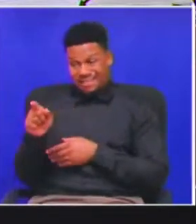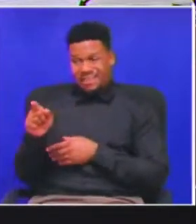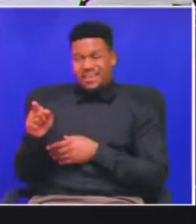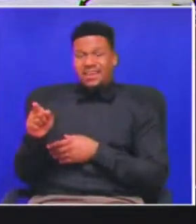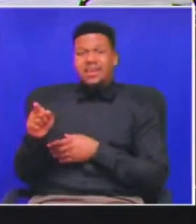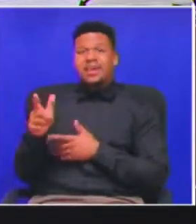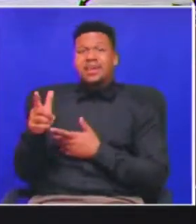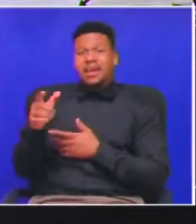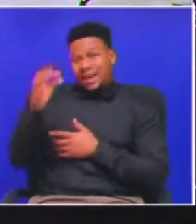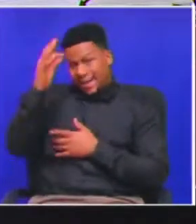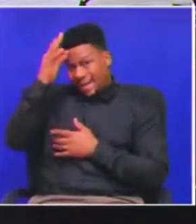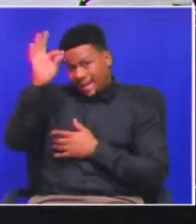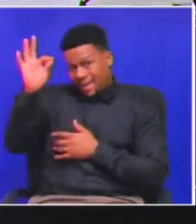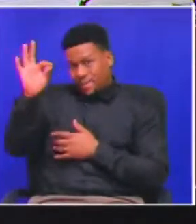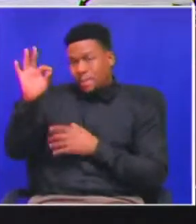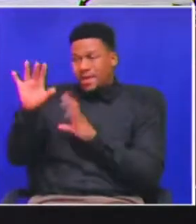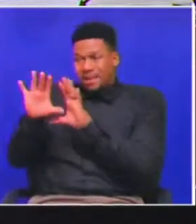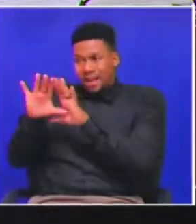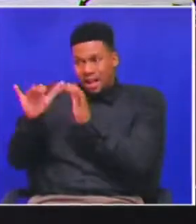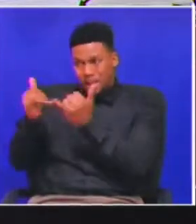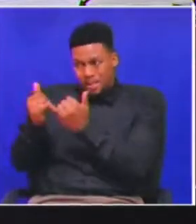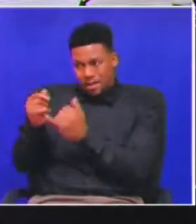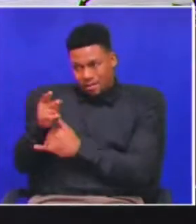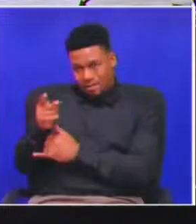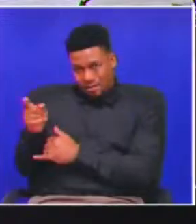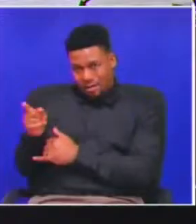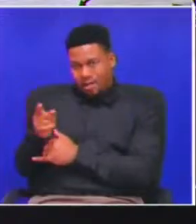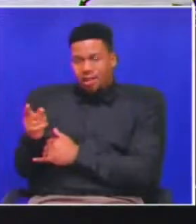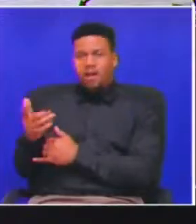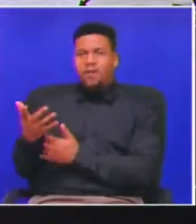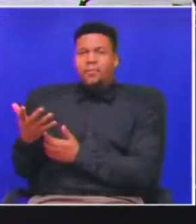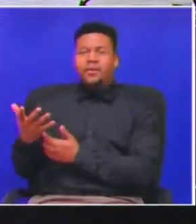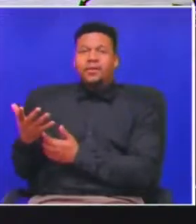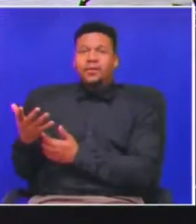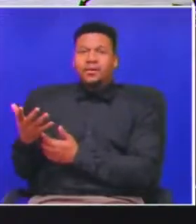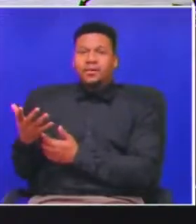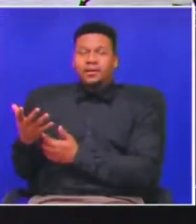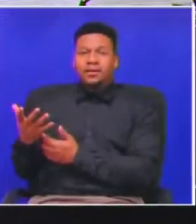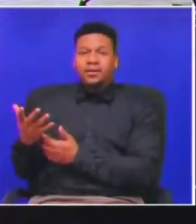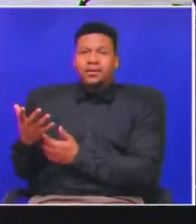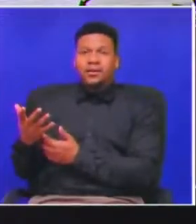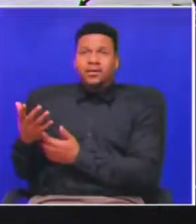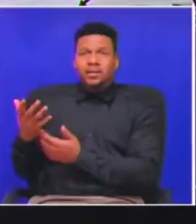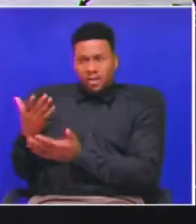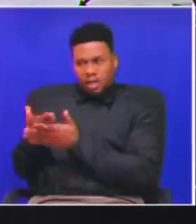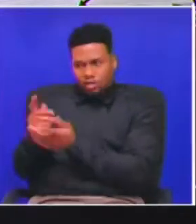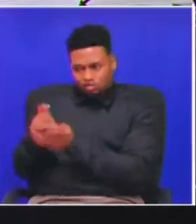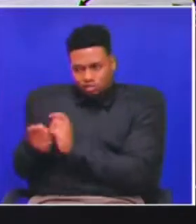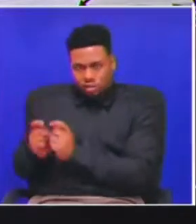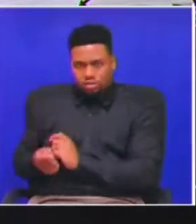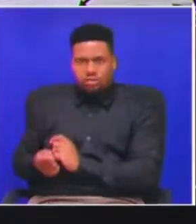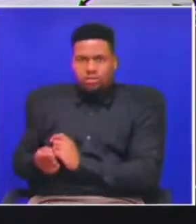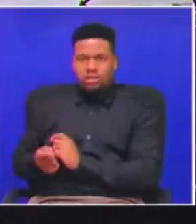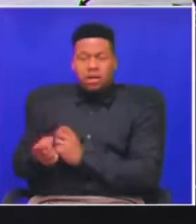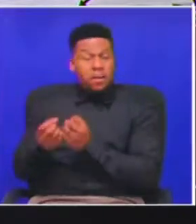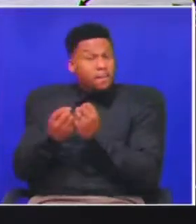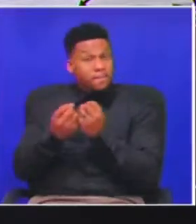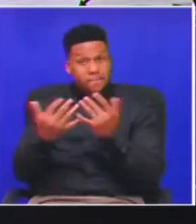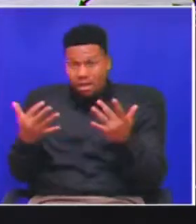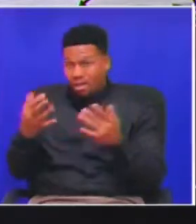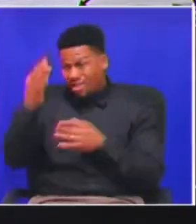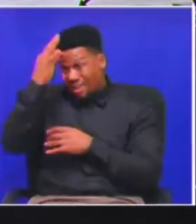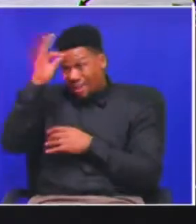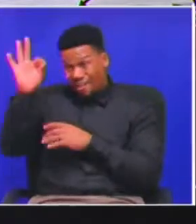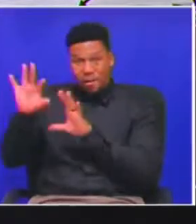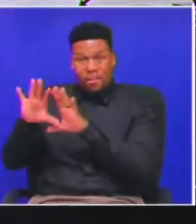Because, as many of us know, our state-owned enterprises went through enormous challenges,